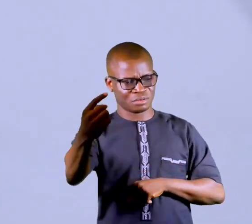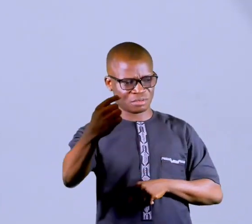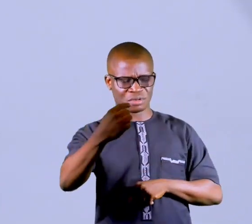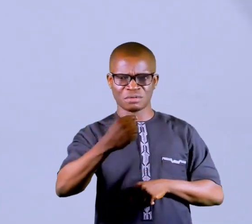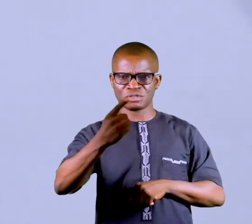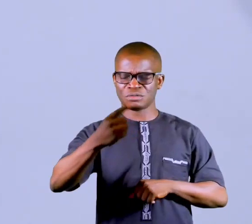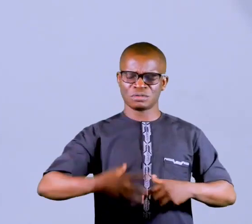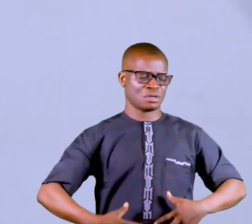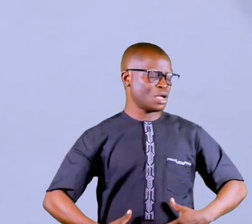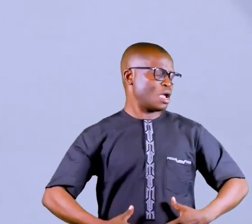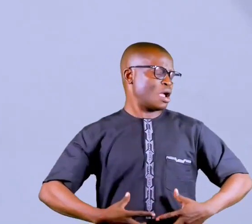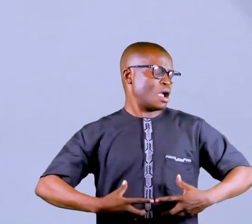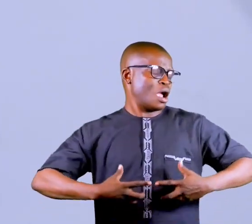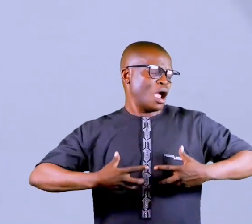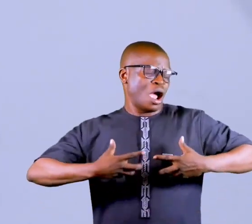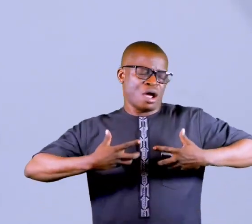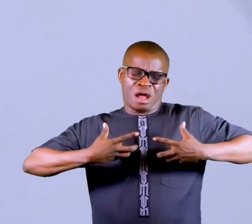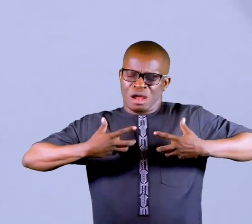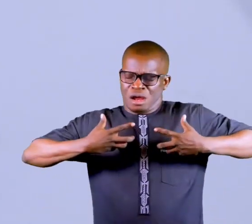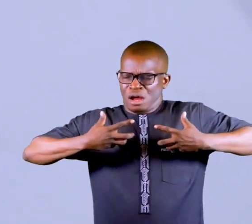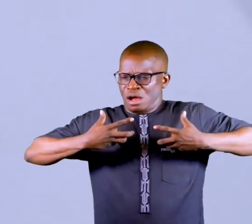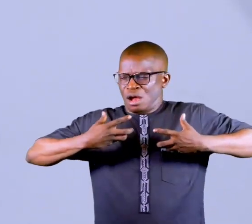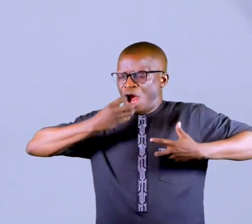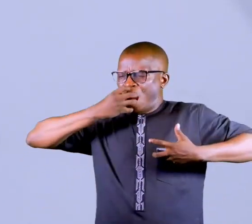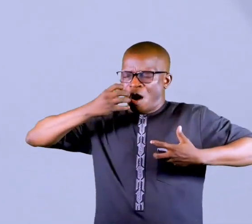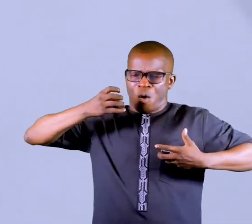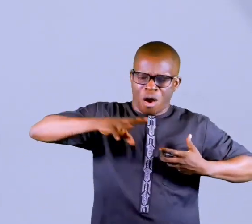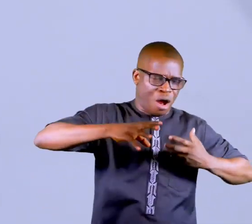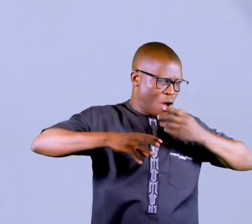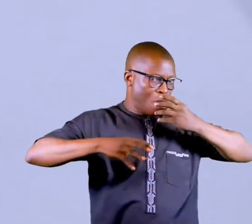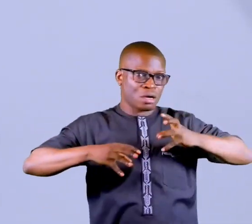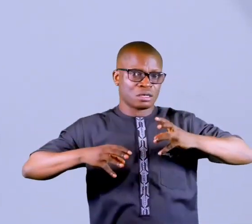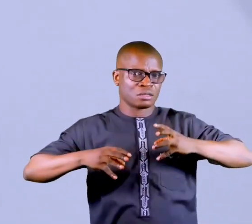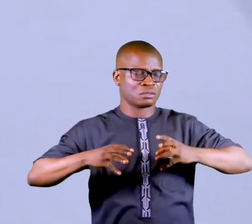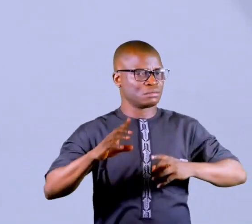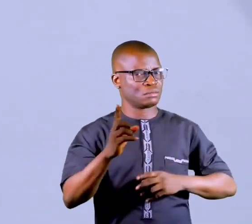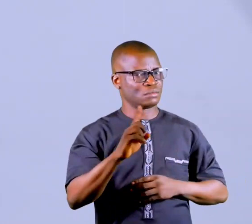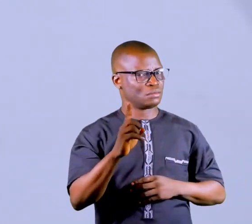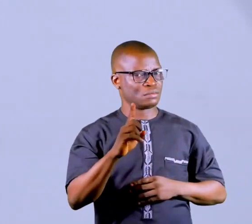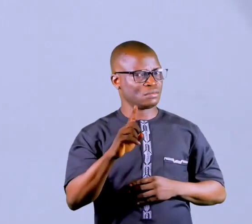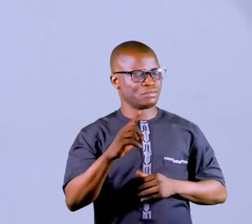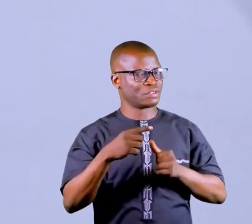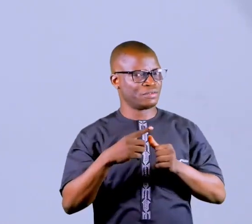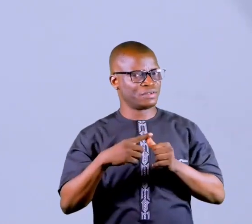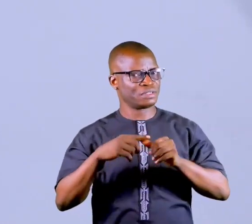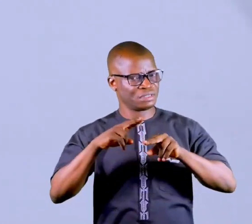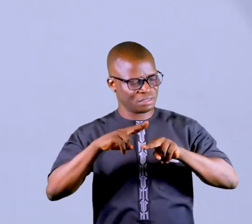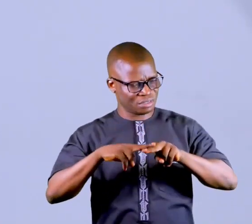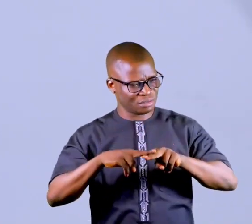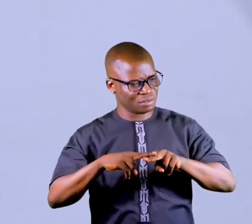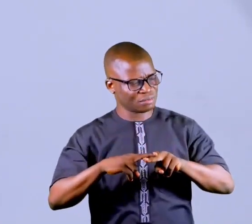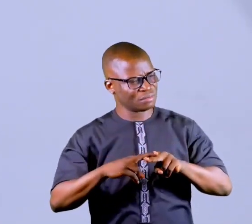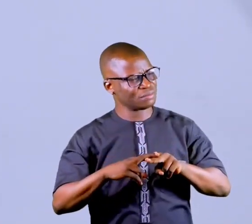are already so upset, so furious, and you start yelling or hitting the child. But the truth is, you could have sat down with the